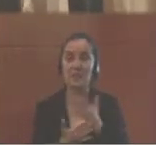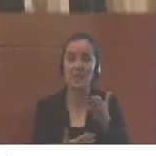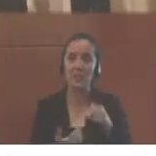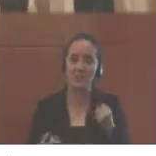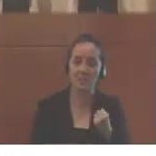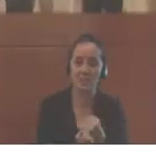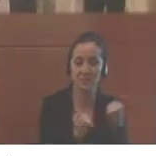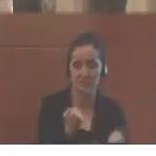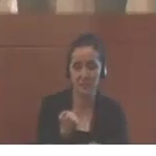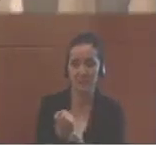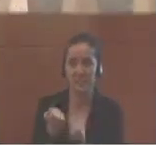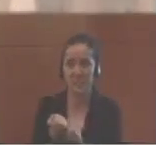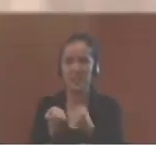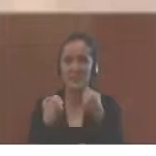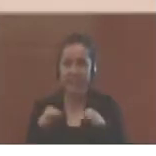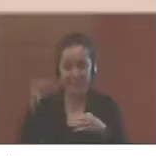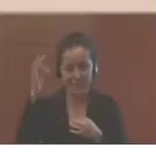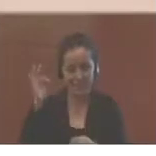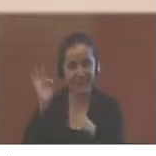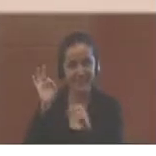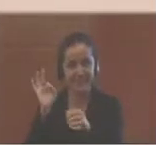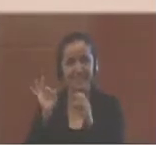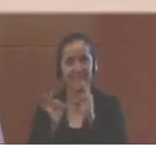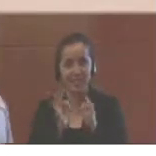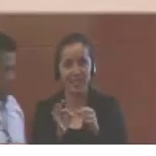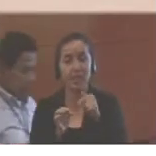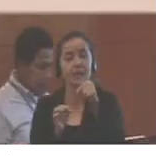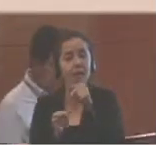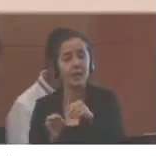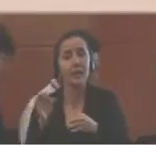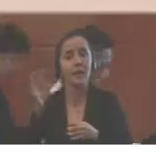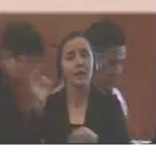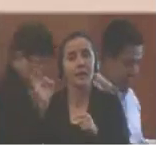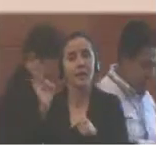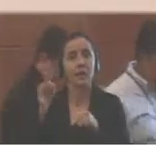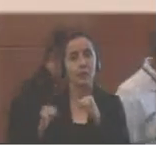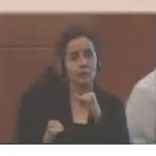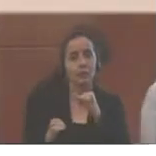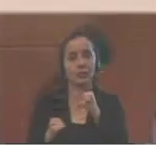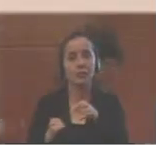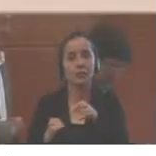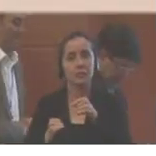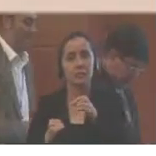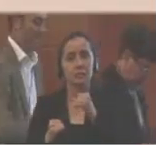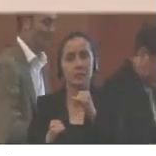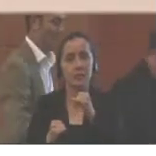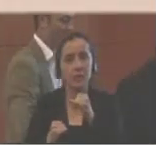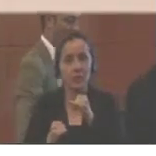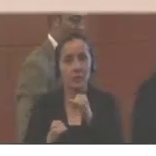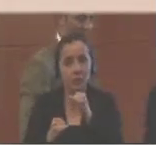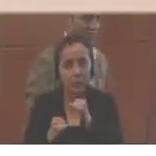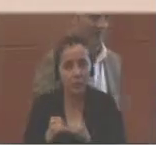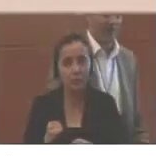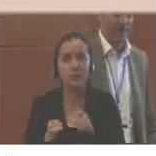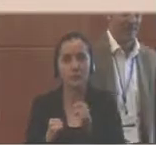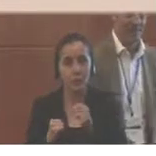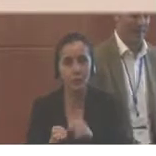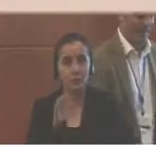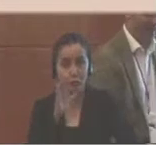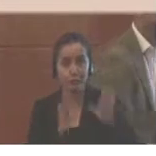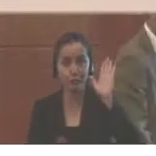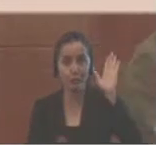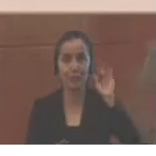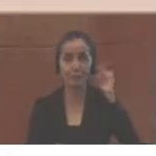that this is an example of this three-way collaboration that's included in your communique. Now with this